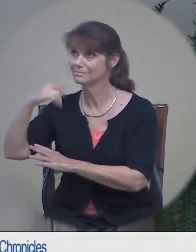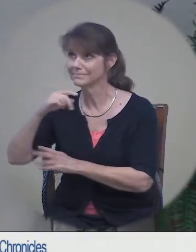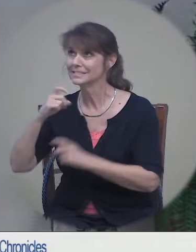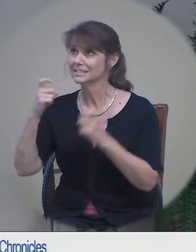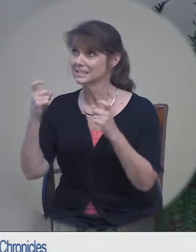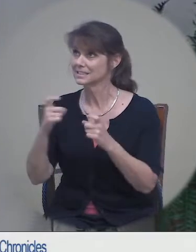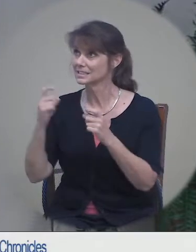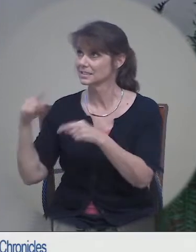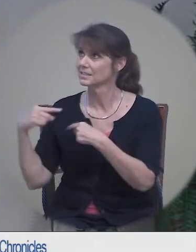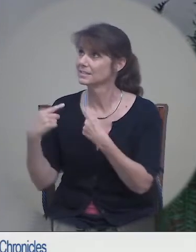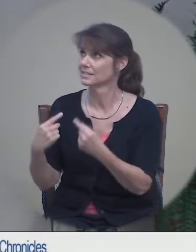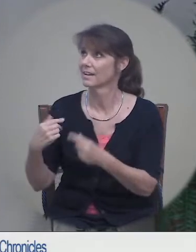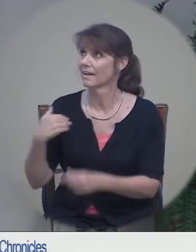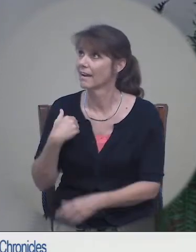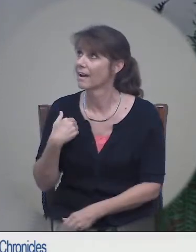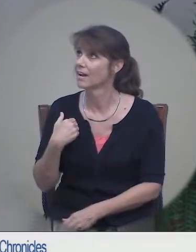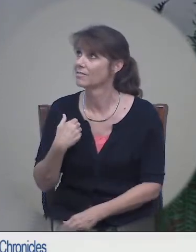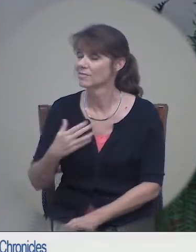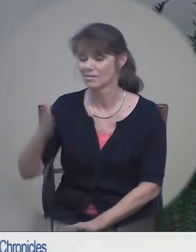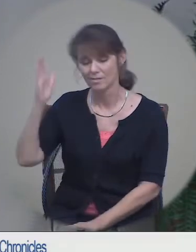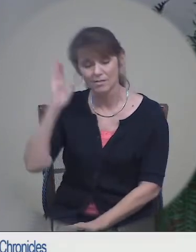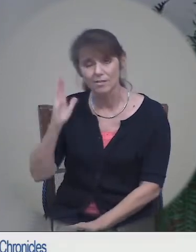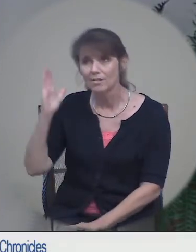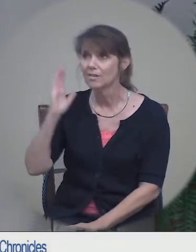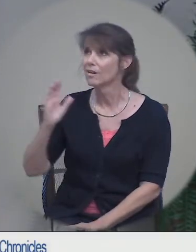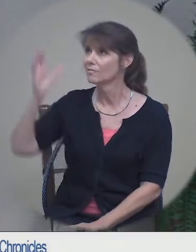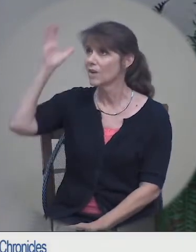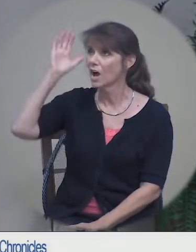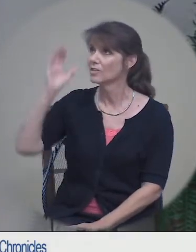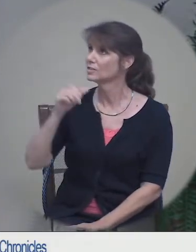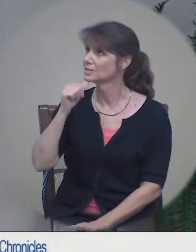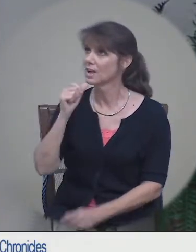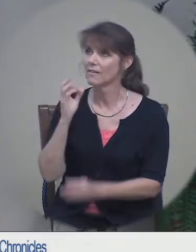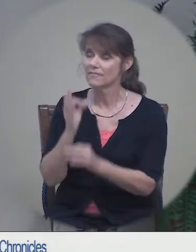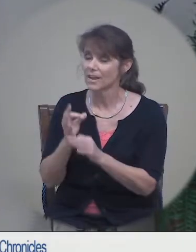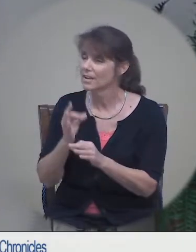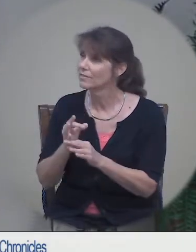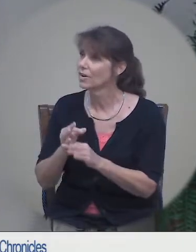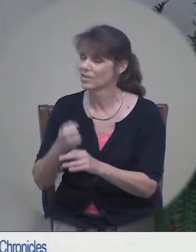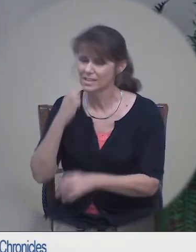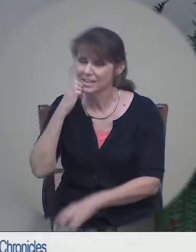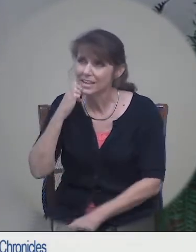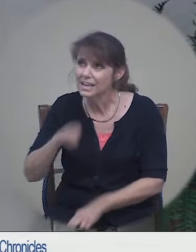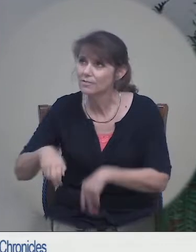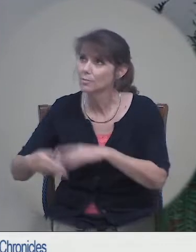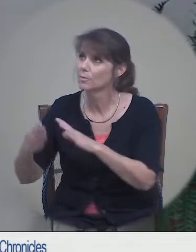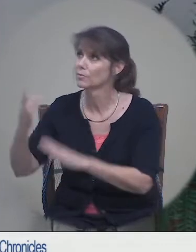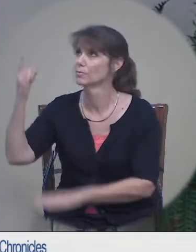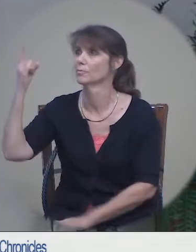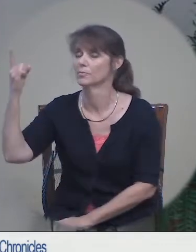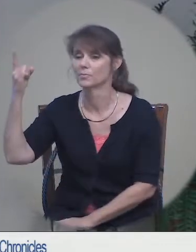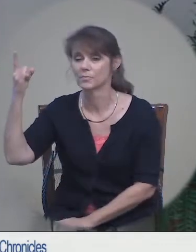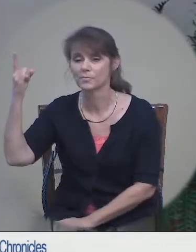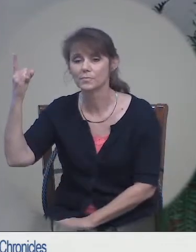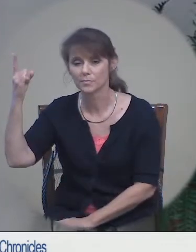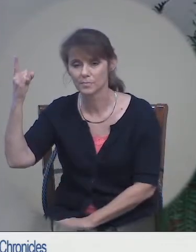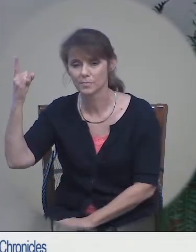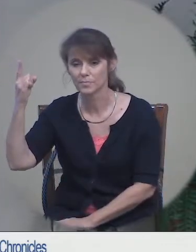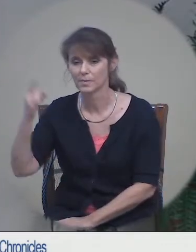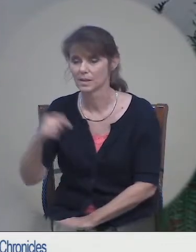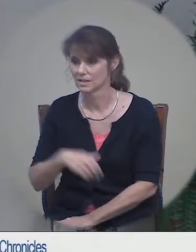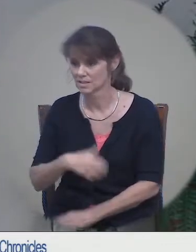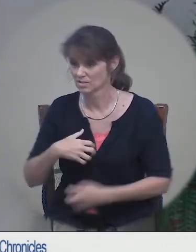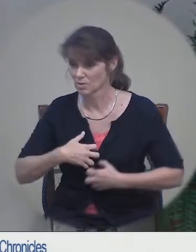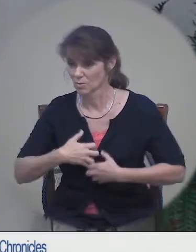6, for our fathers have been unfaithful and have done evil in the sight of the Lord our God. He goes on down in verse 8, the wrath